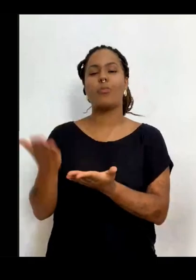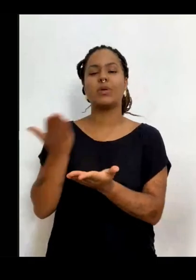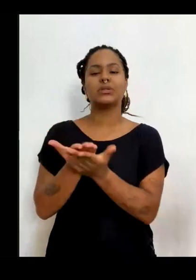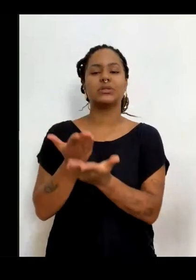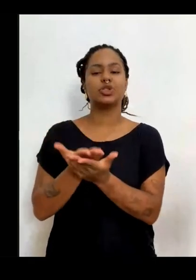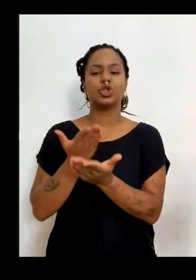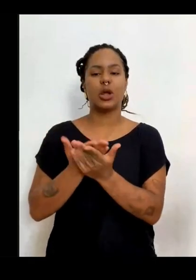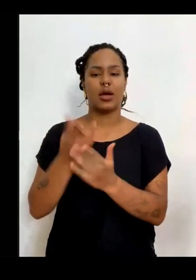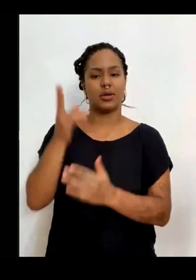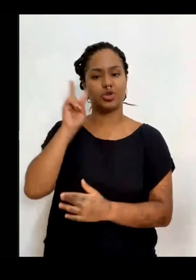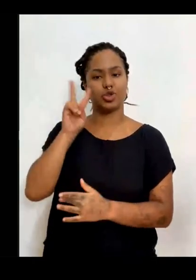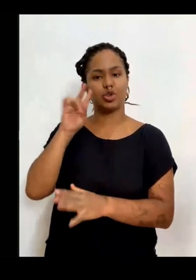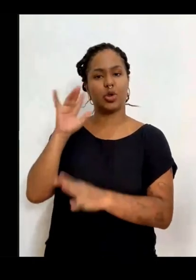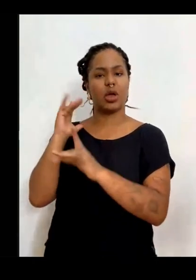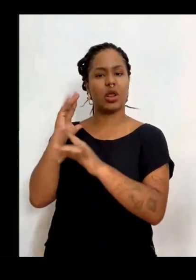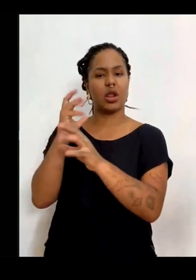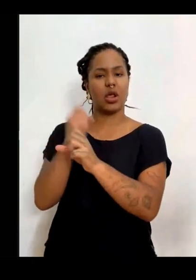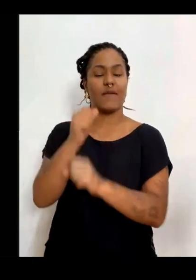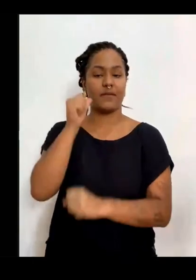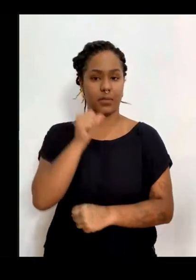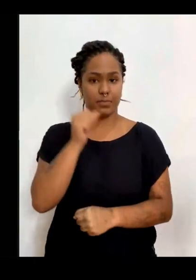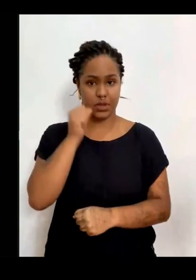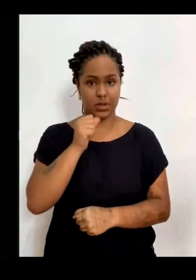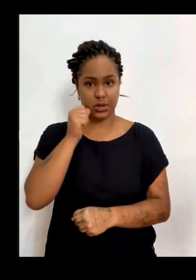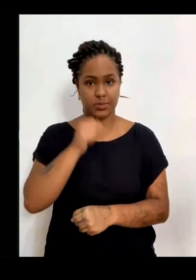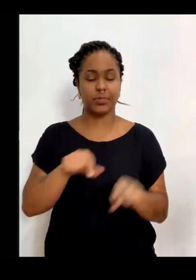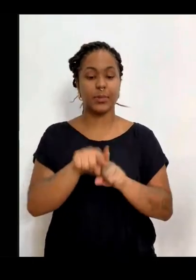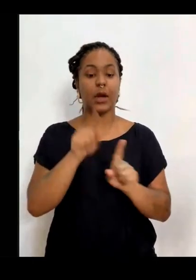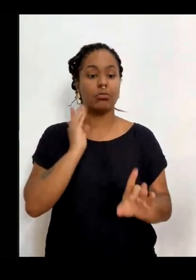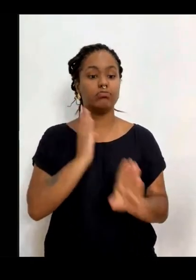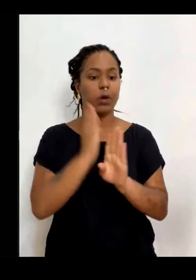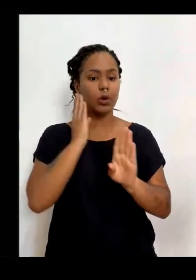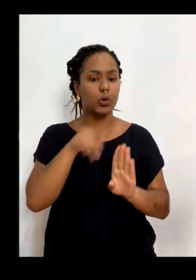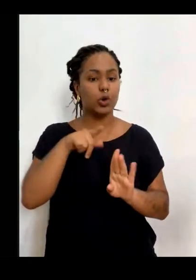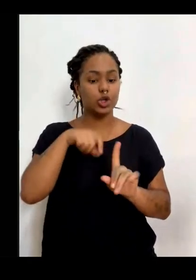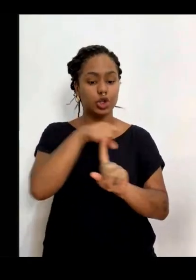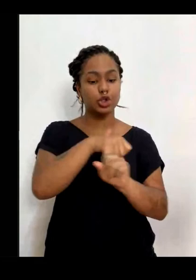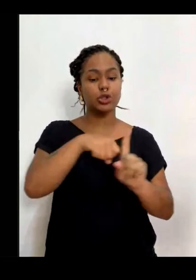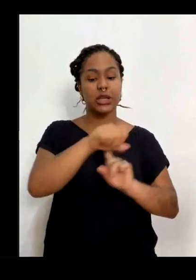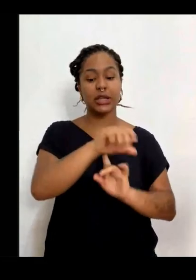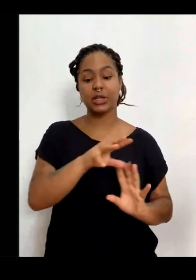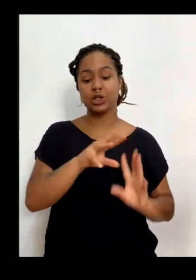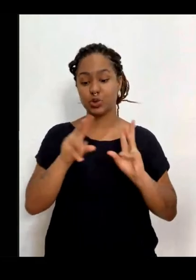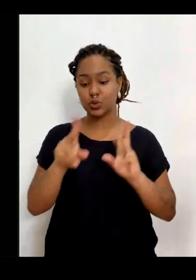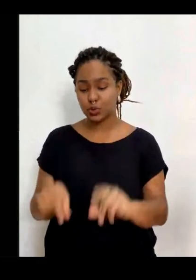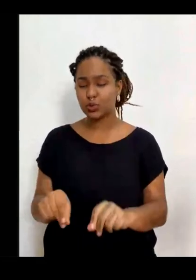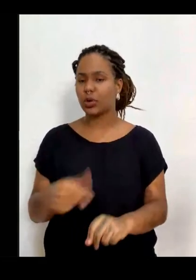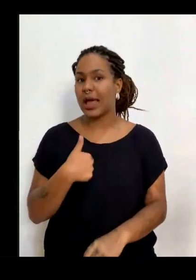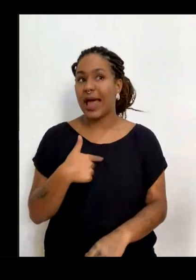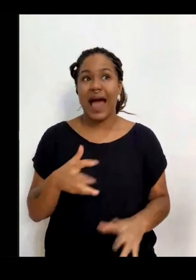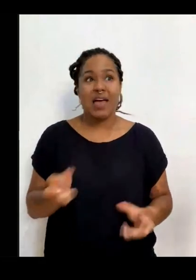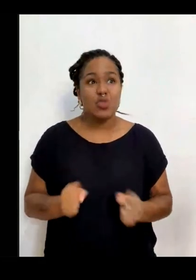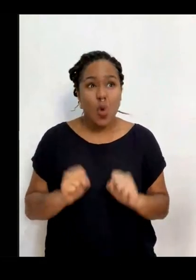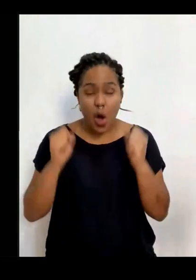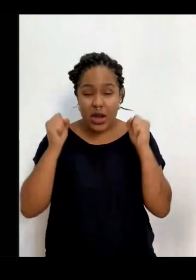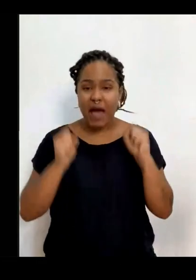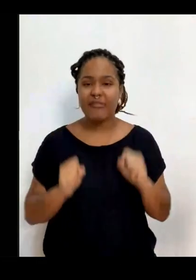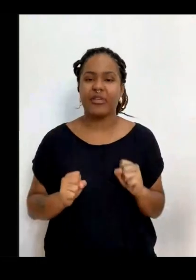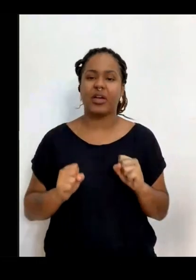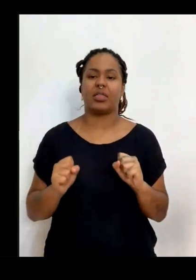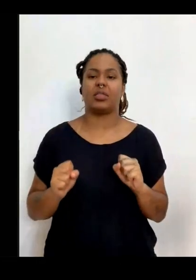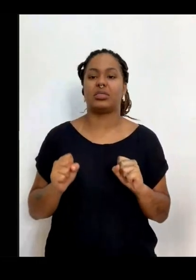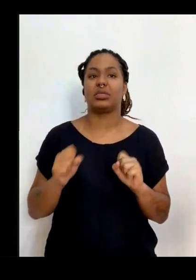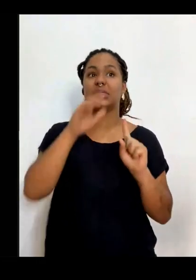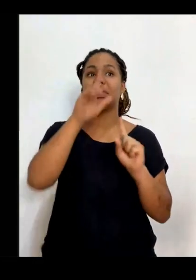fact that all early societies were goddess worshiping rather than enthralled to a